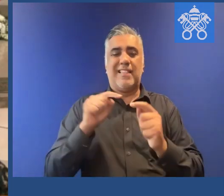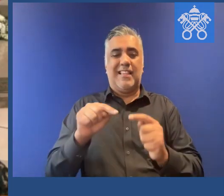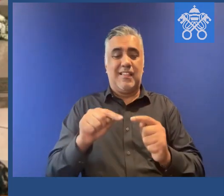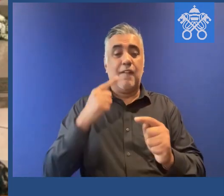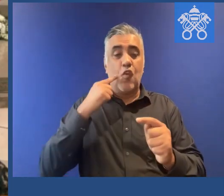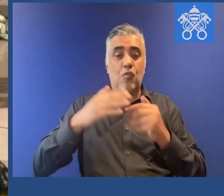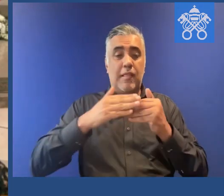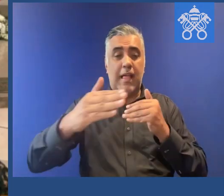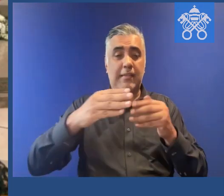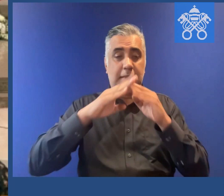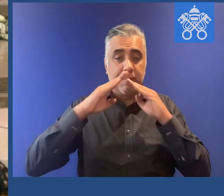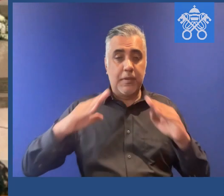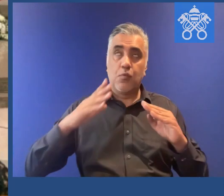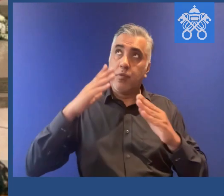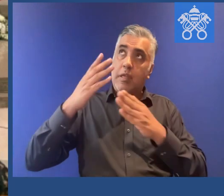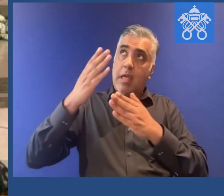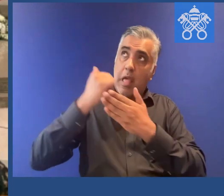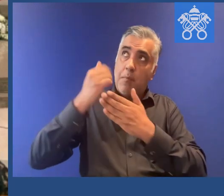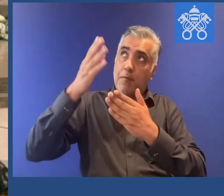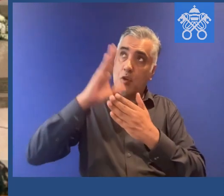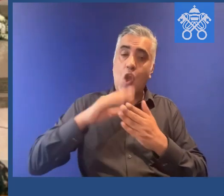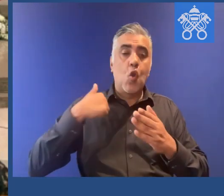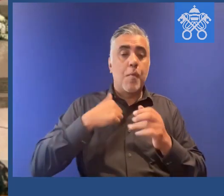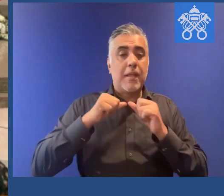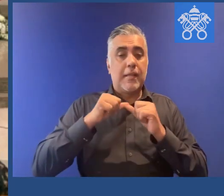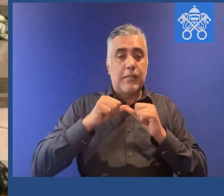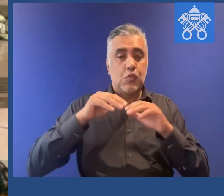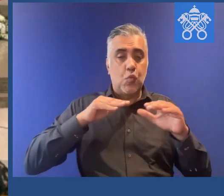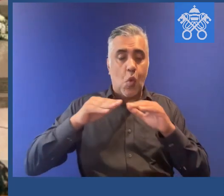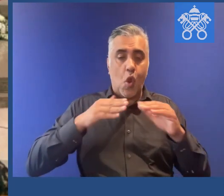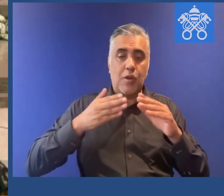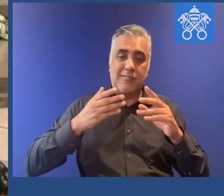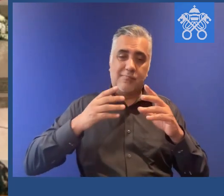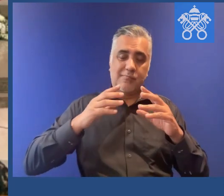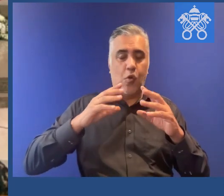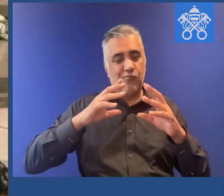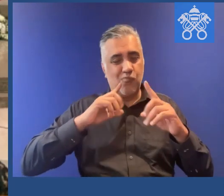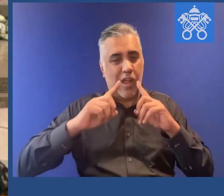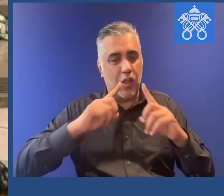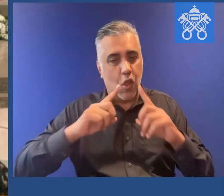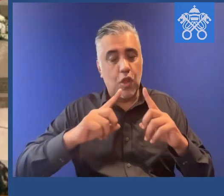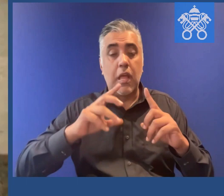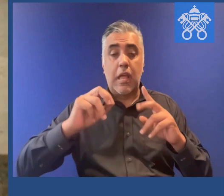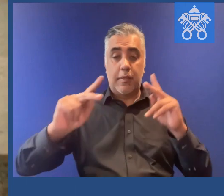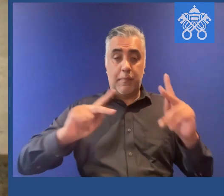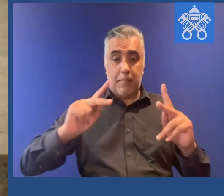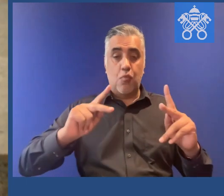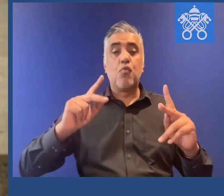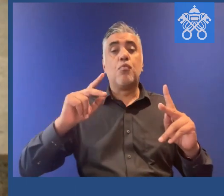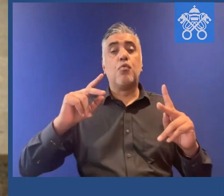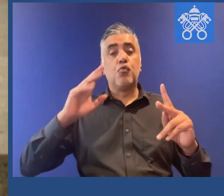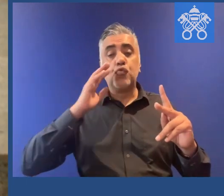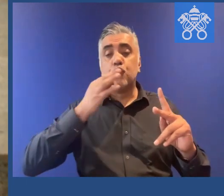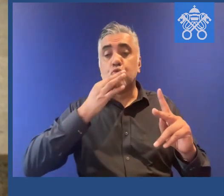peace, so that with the help of God, we may continue to walk the path of dialogue and the people may return